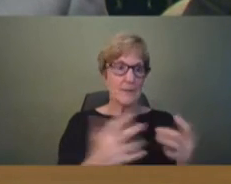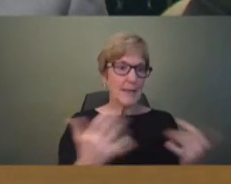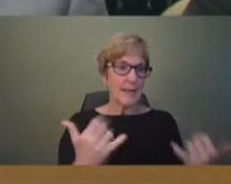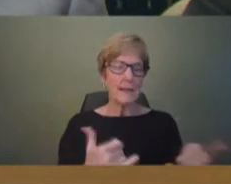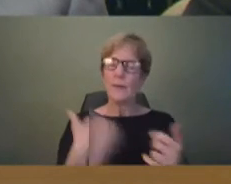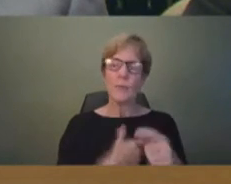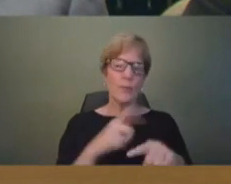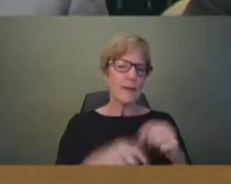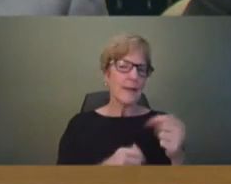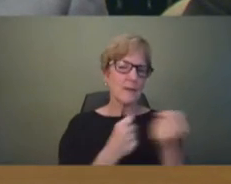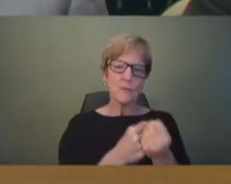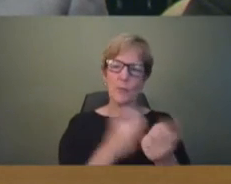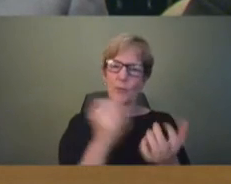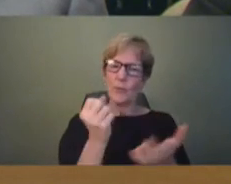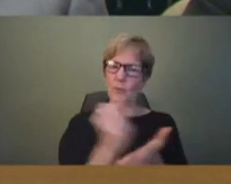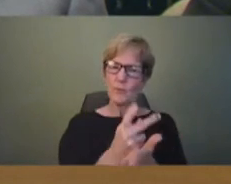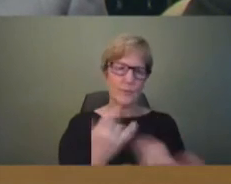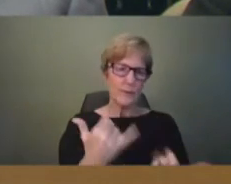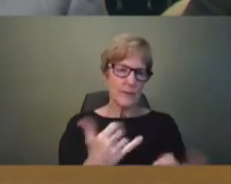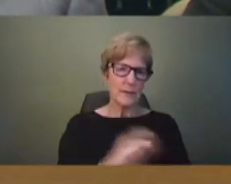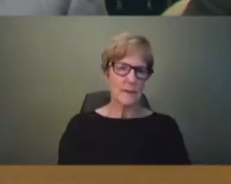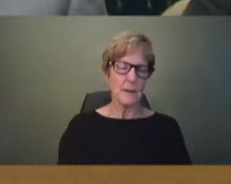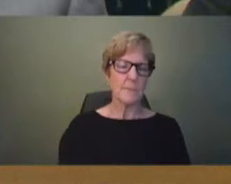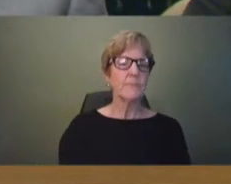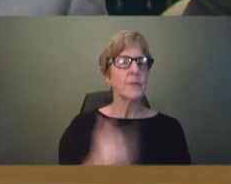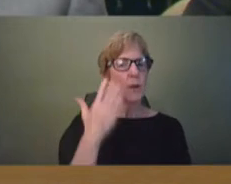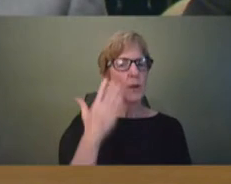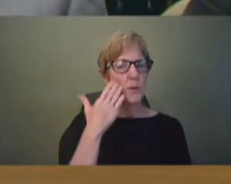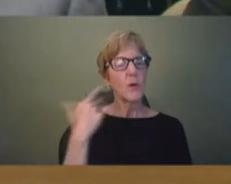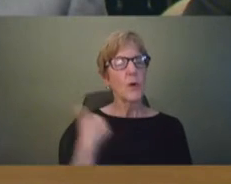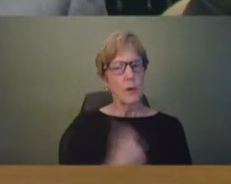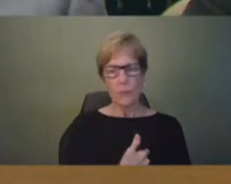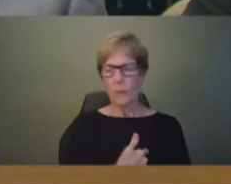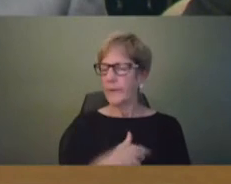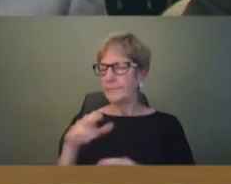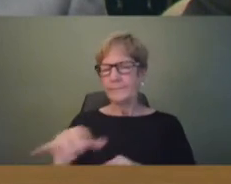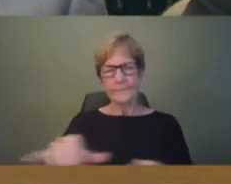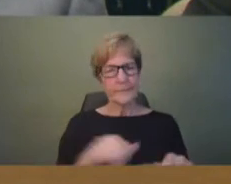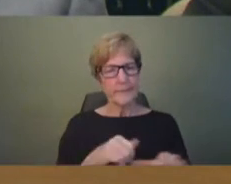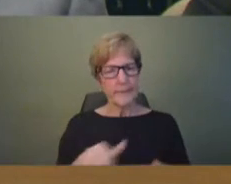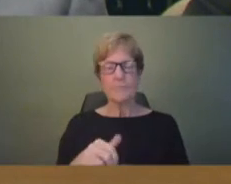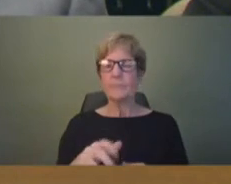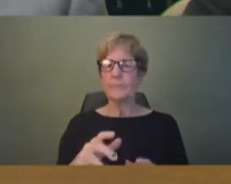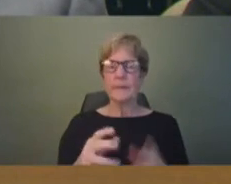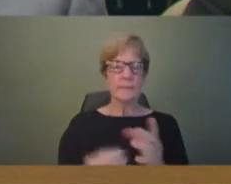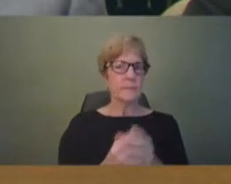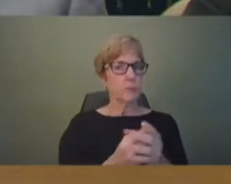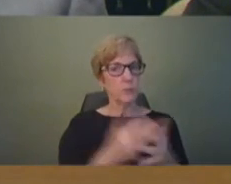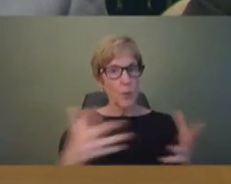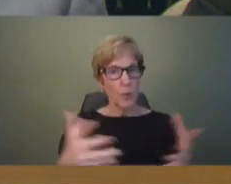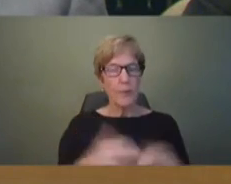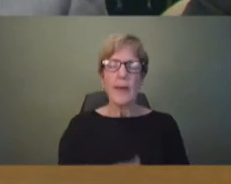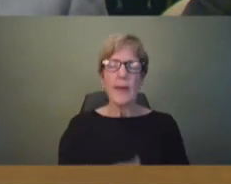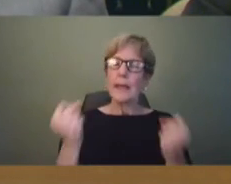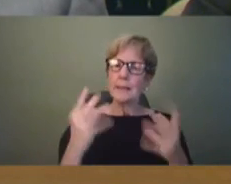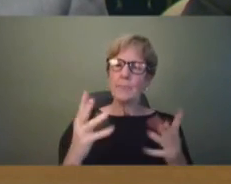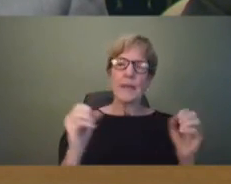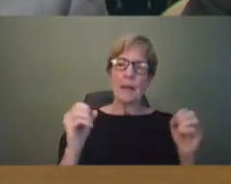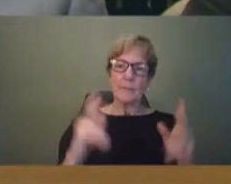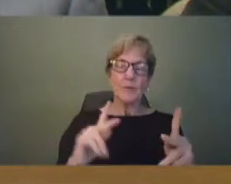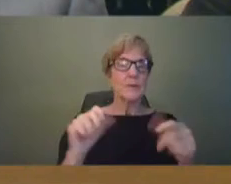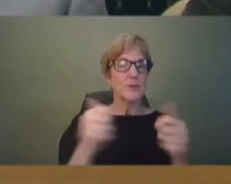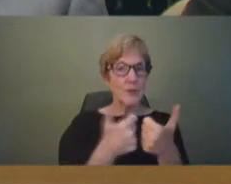approval at this time as you know we like many areas of Charlotte are navigating exponential growth and the many opportunities and challenges this